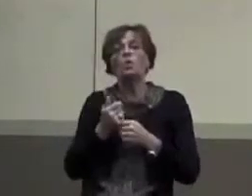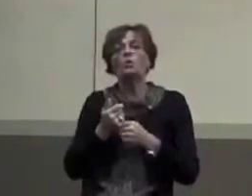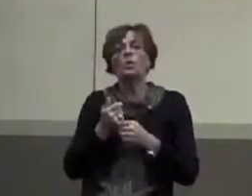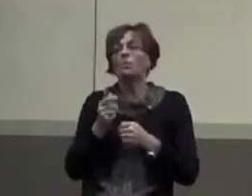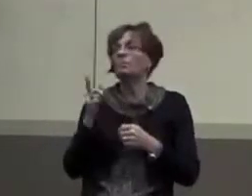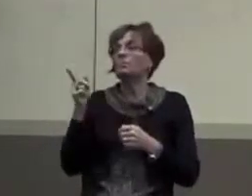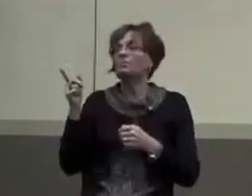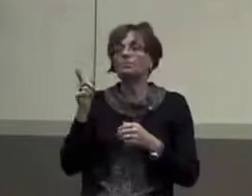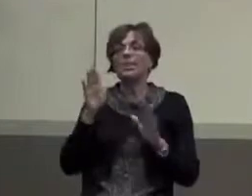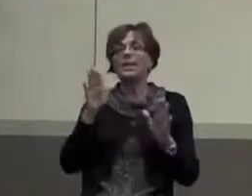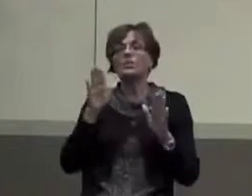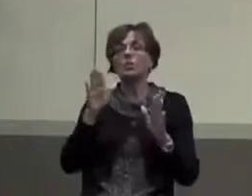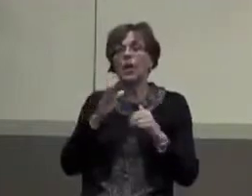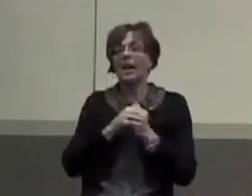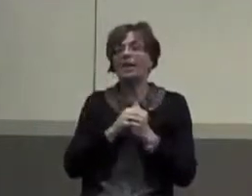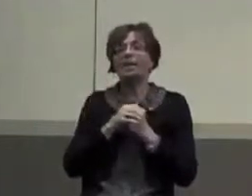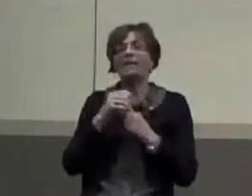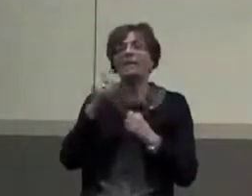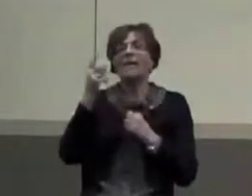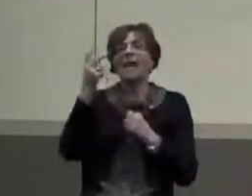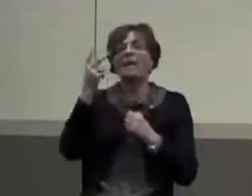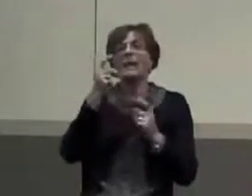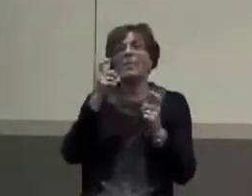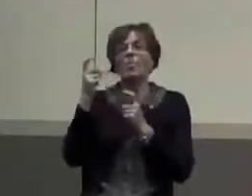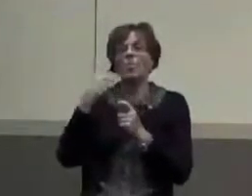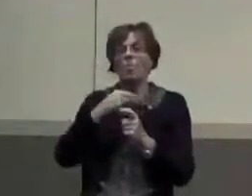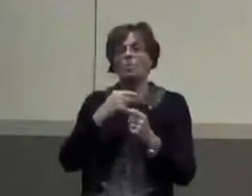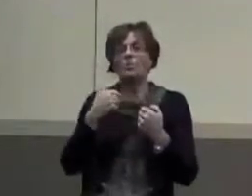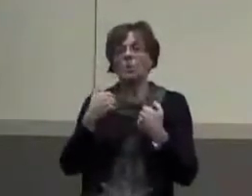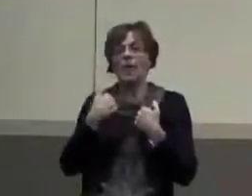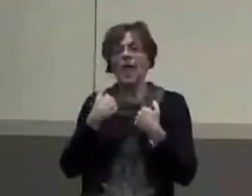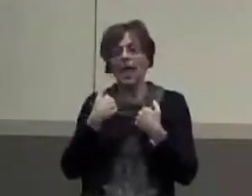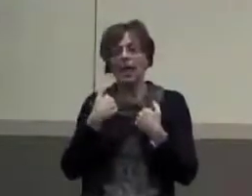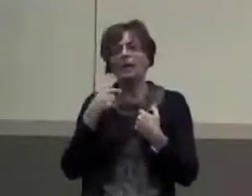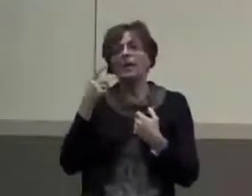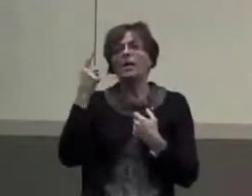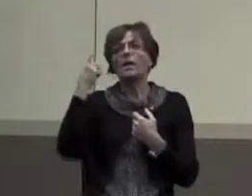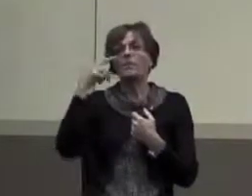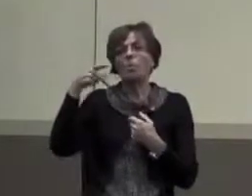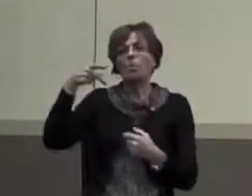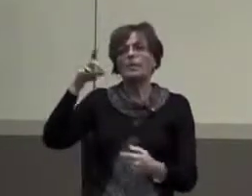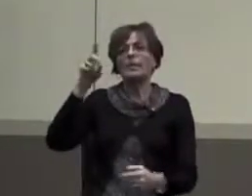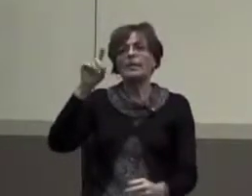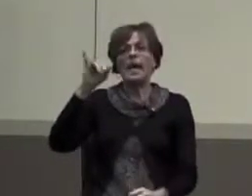My school, a couple of the rewards that we had for PBIS